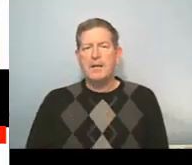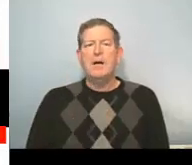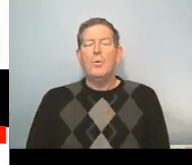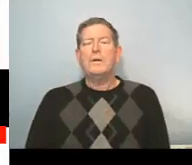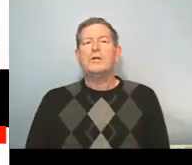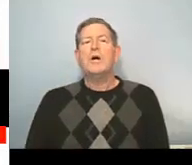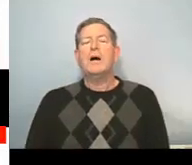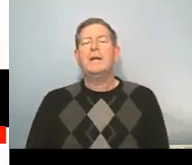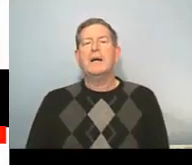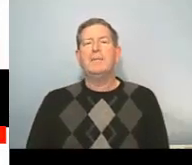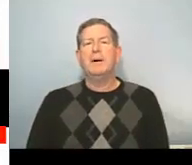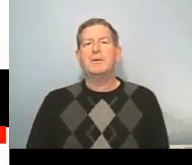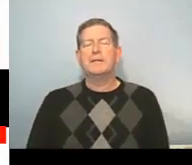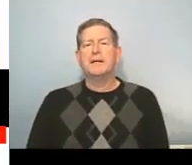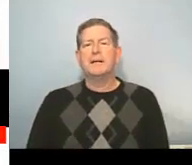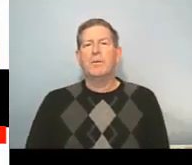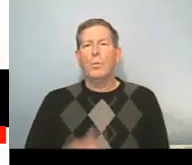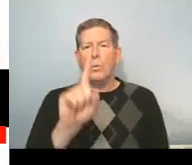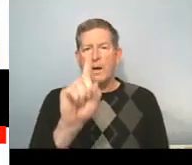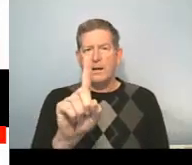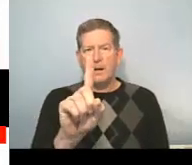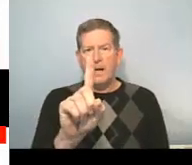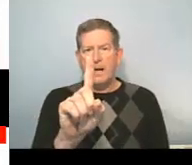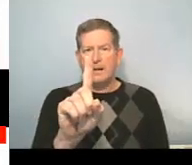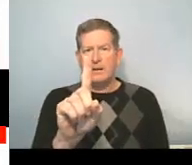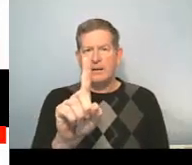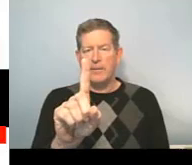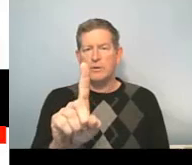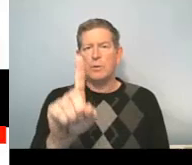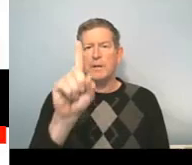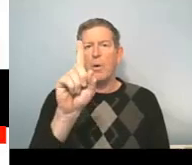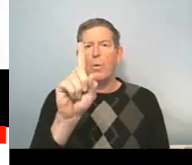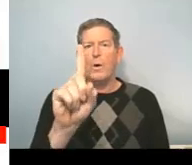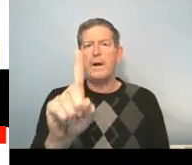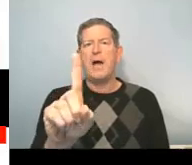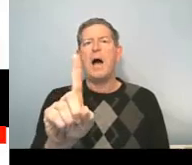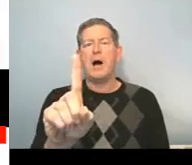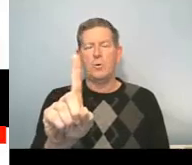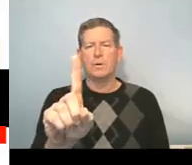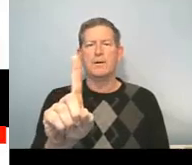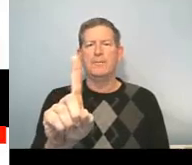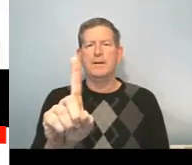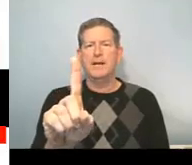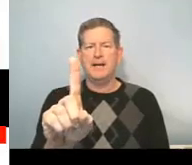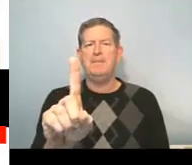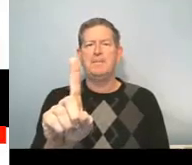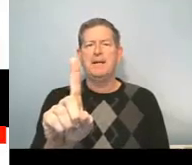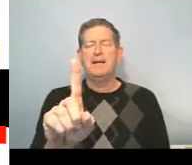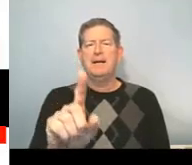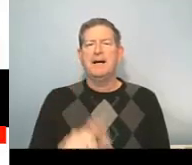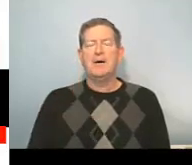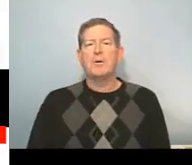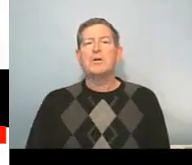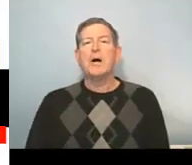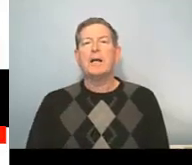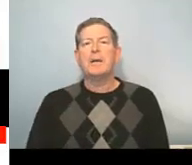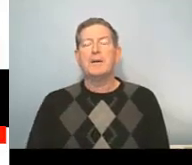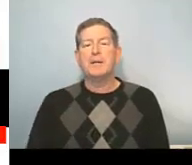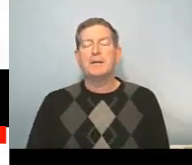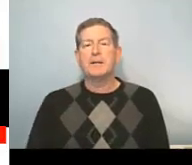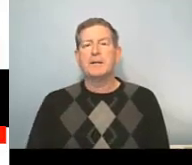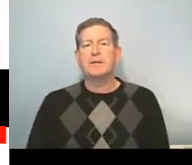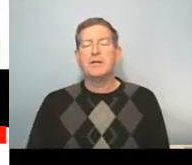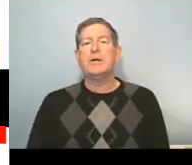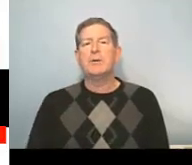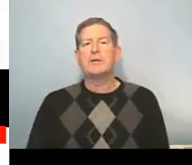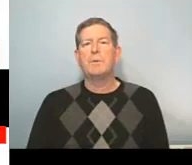But when you're talking about 1 o'clock, in other words, only 1 hour of the day, or you're talking about